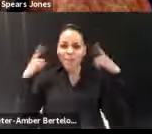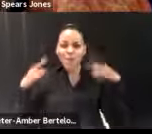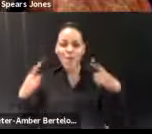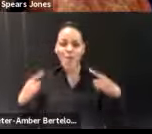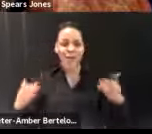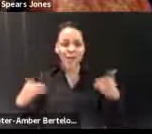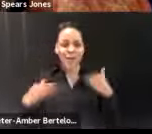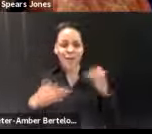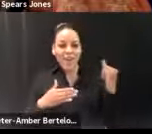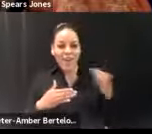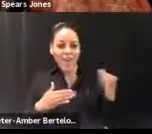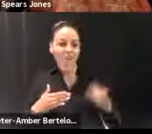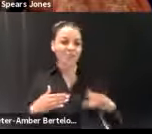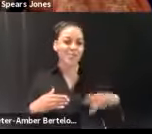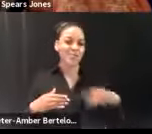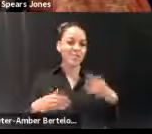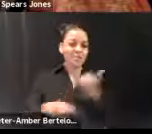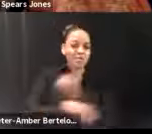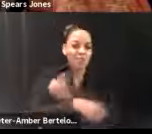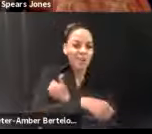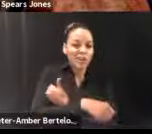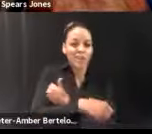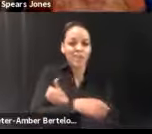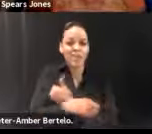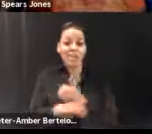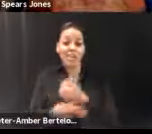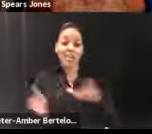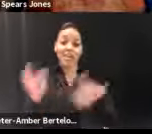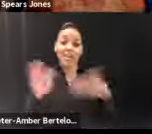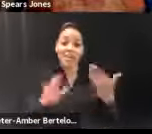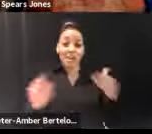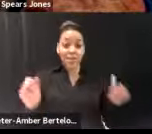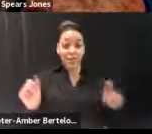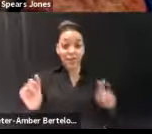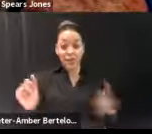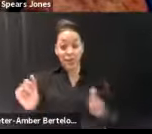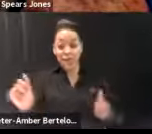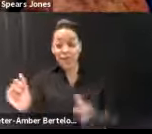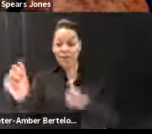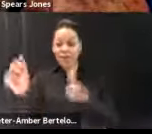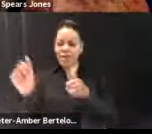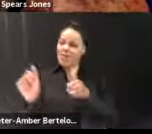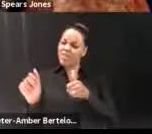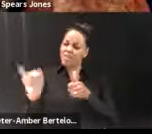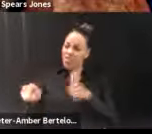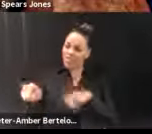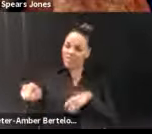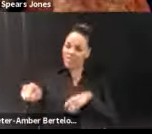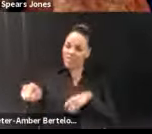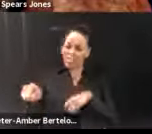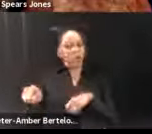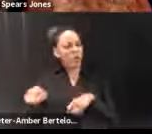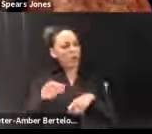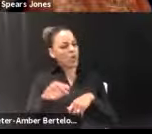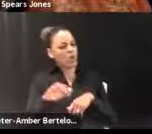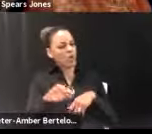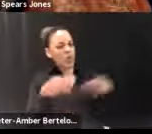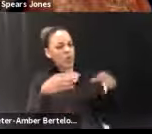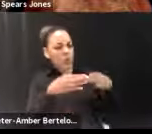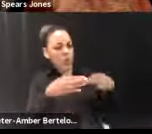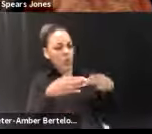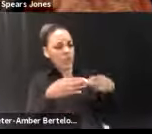drugs and death's constant shadow? Was he on the corner of Avenue B and 10th Street drinking